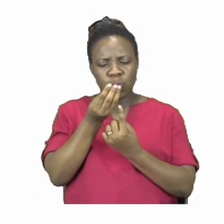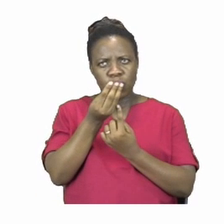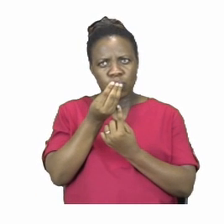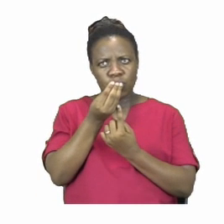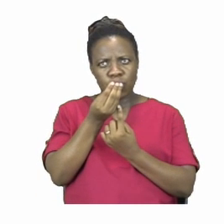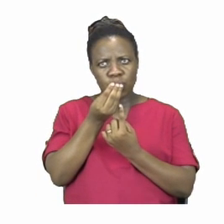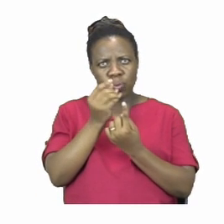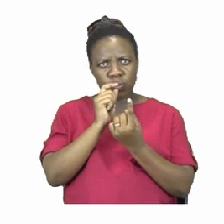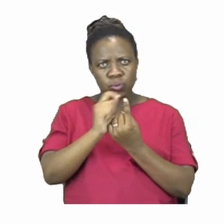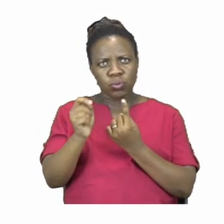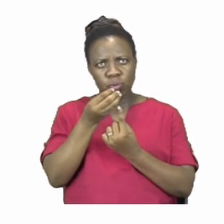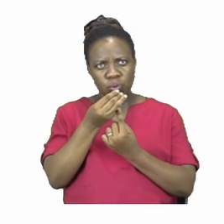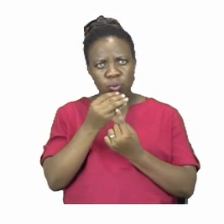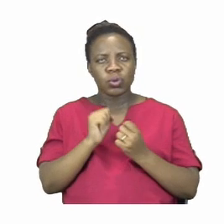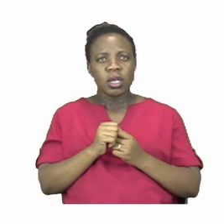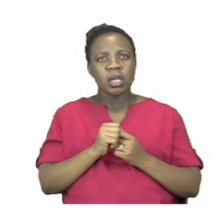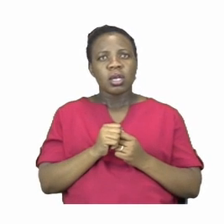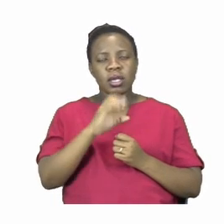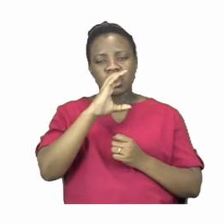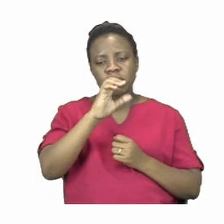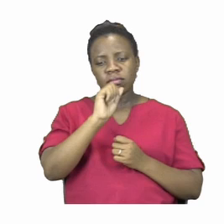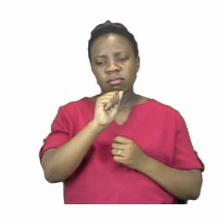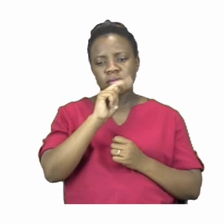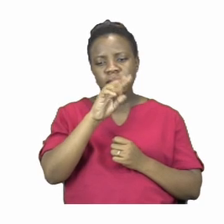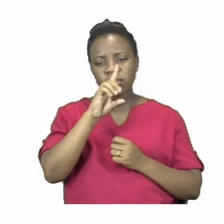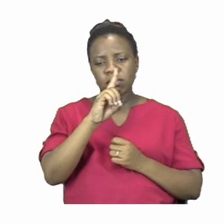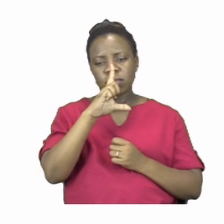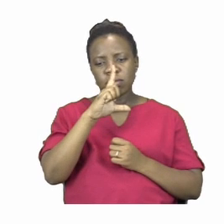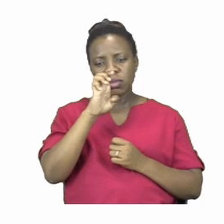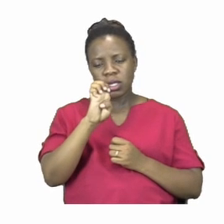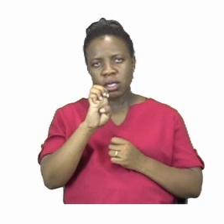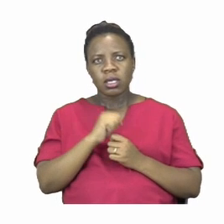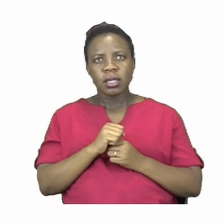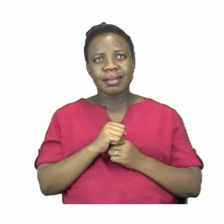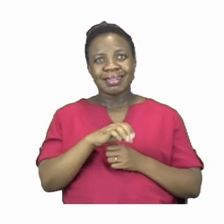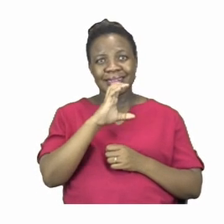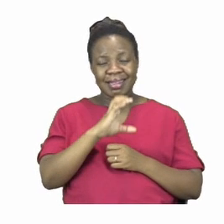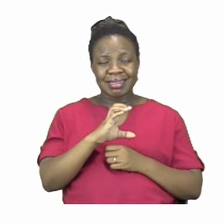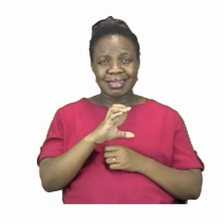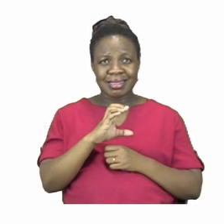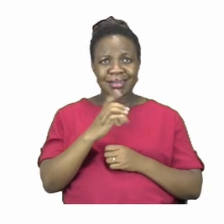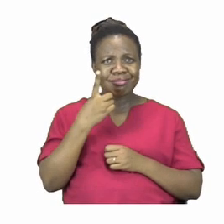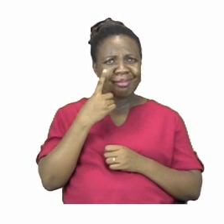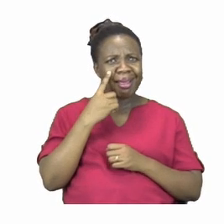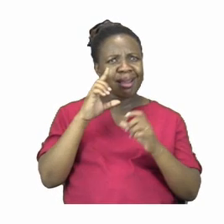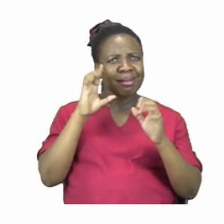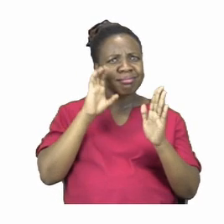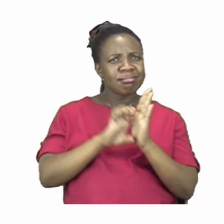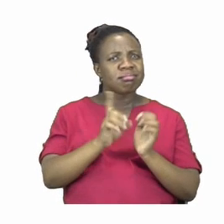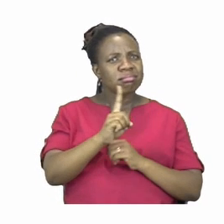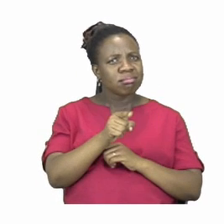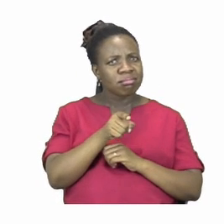forget your capital letter and your full stop. When you're done with that one, you move on to number 2. It says, cut